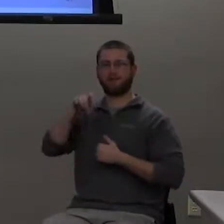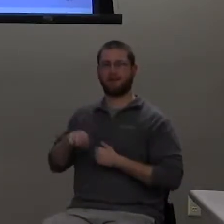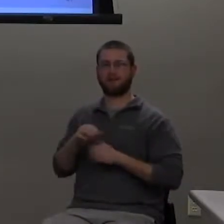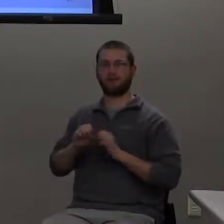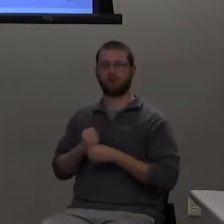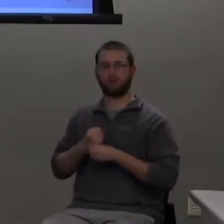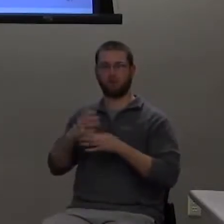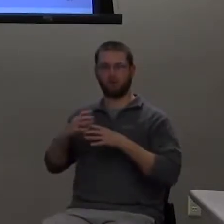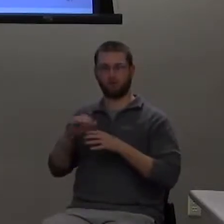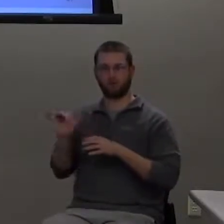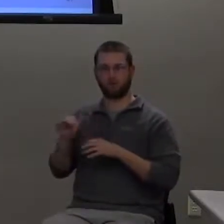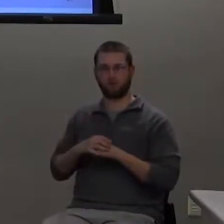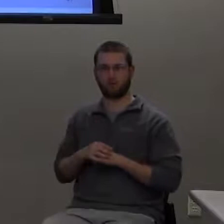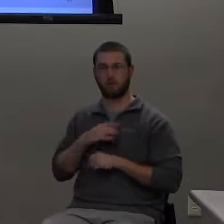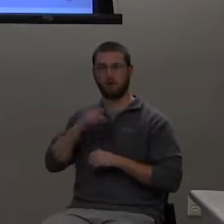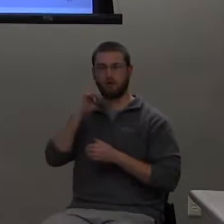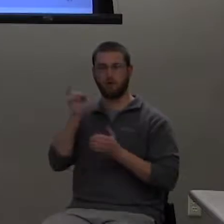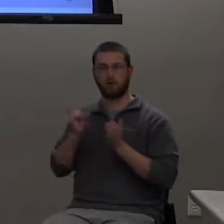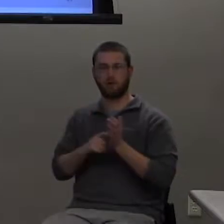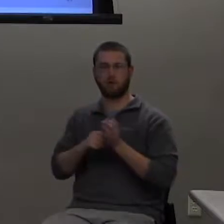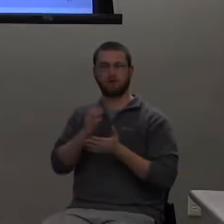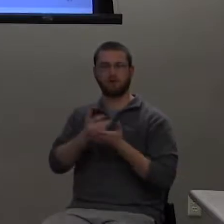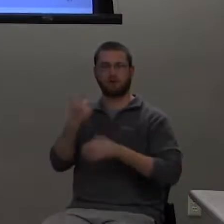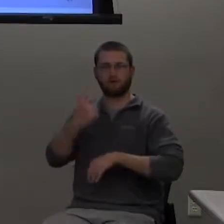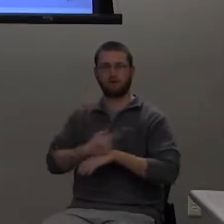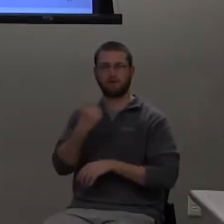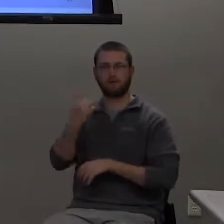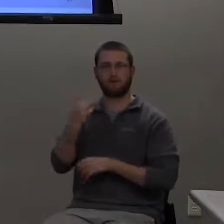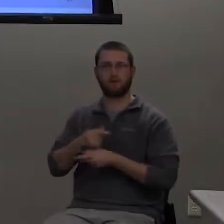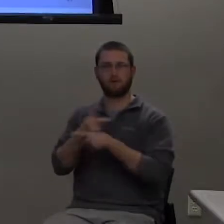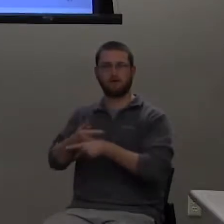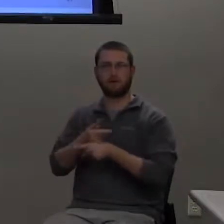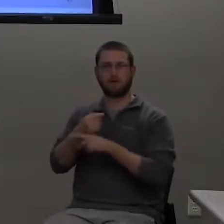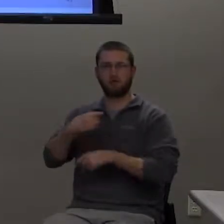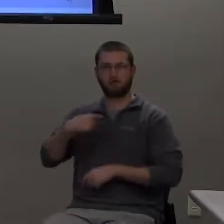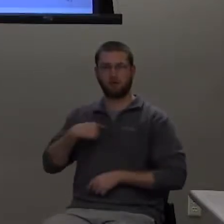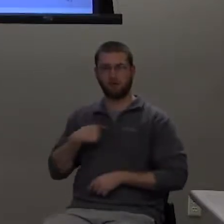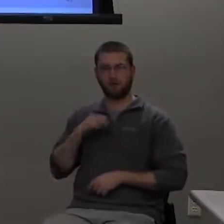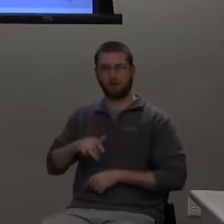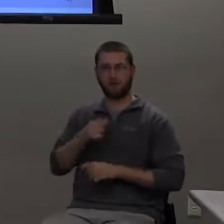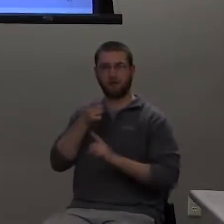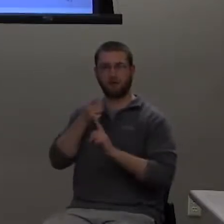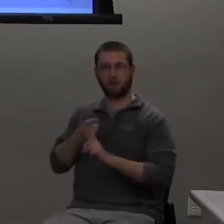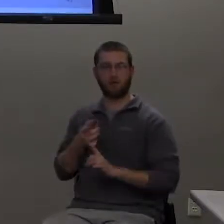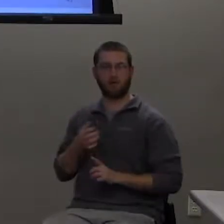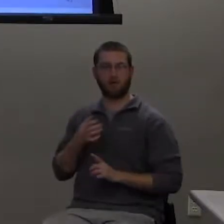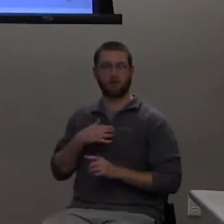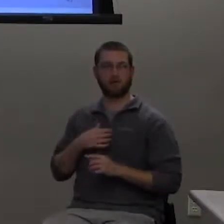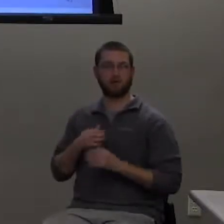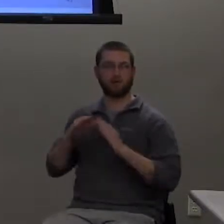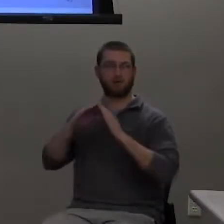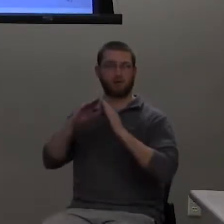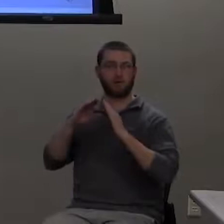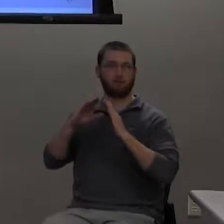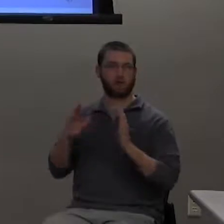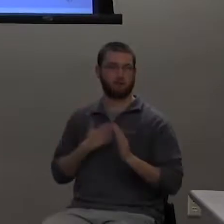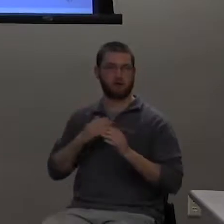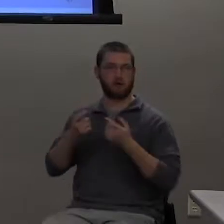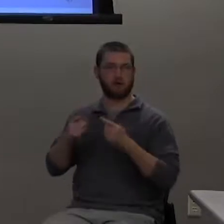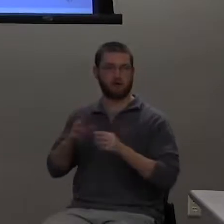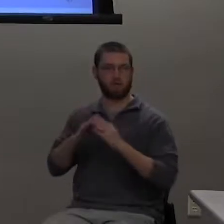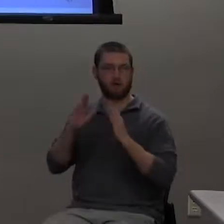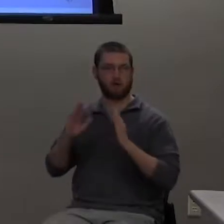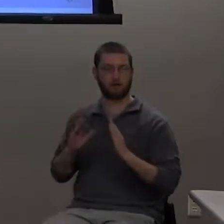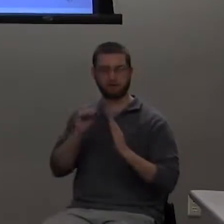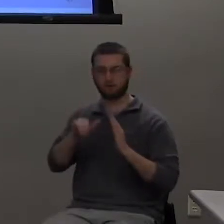grow it. I recognize someday somebody's going to be taking care of me. I may at that point in time wanted to have that happen in my house. We need to